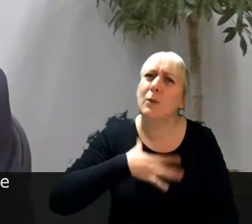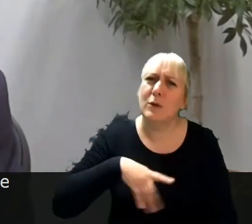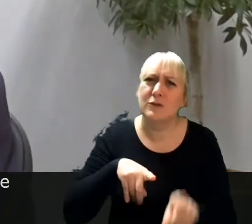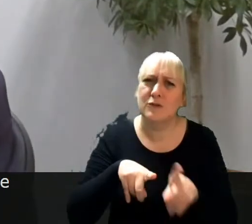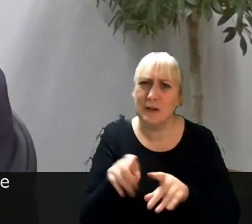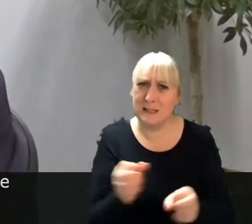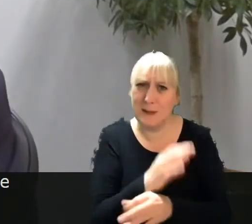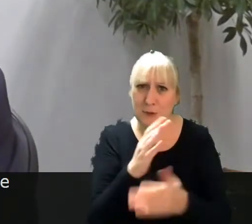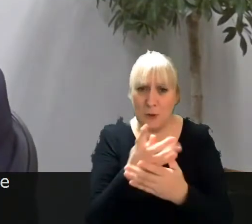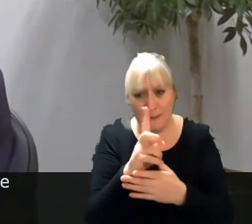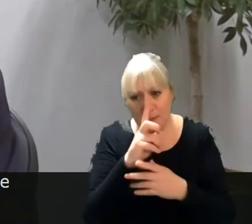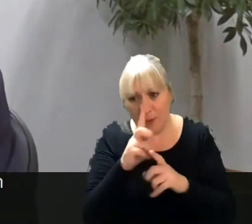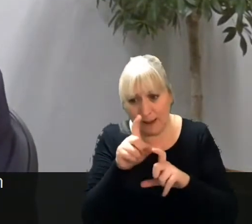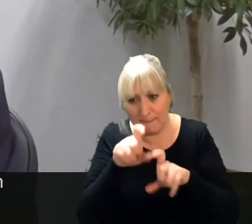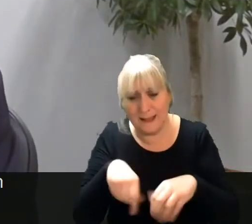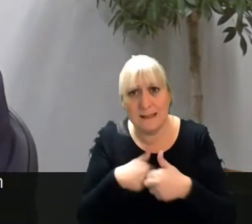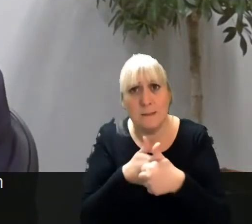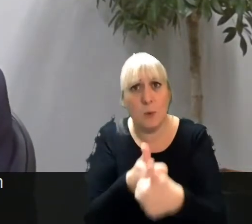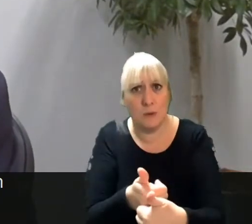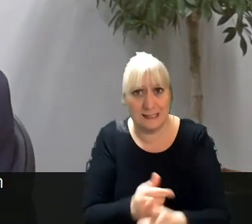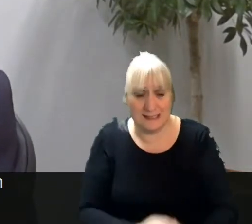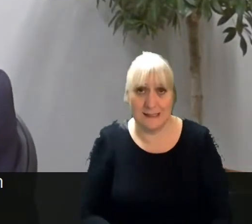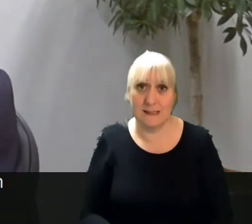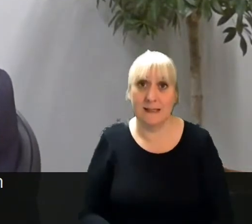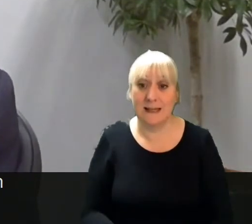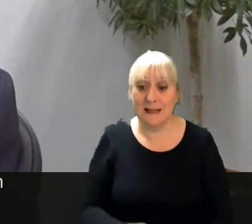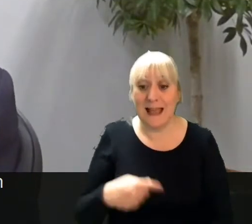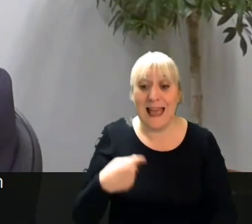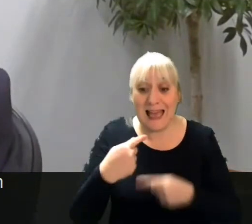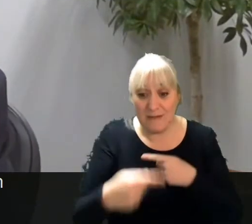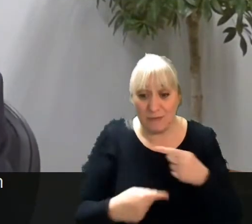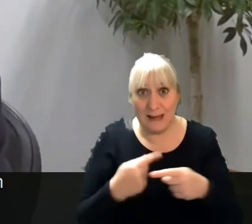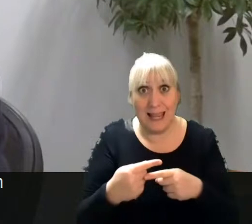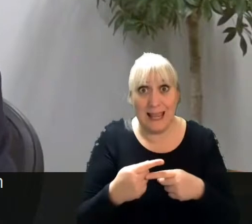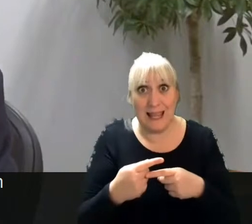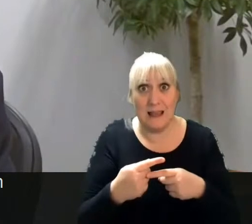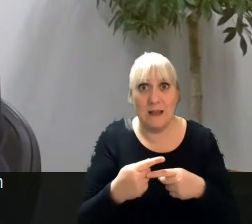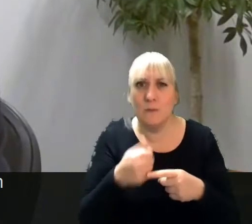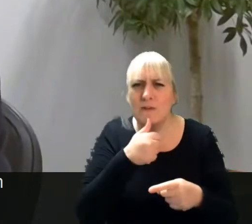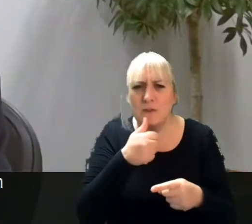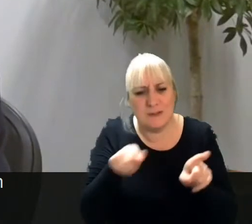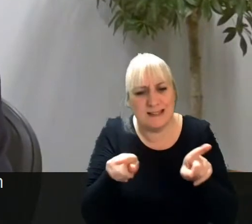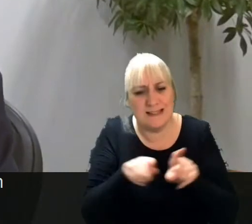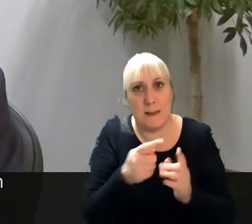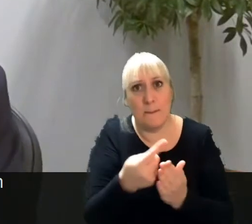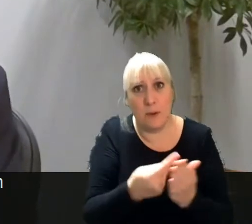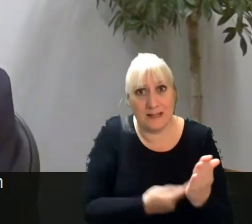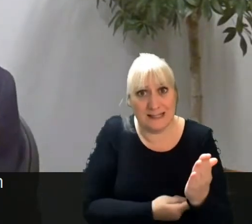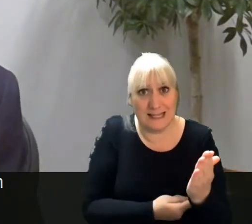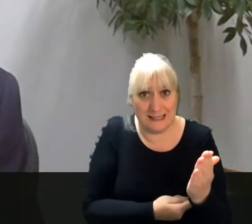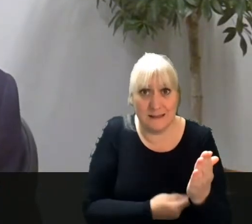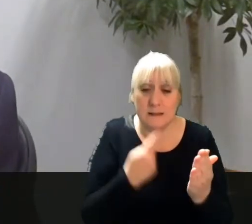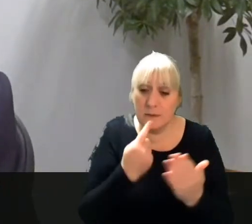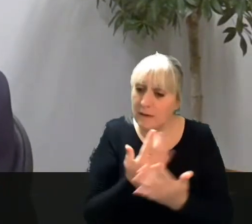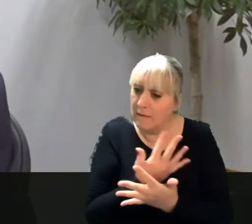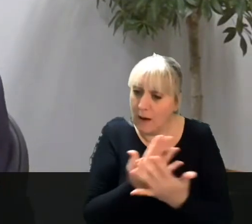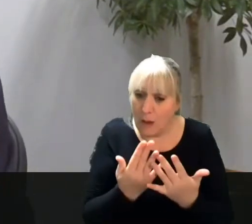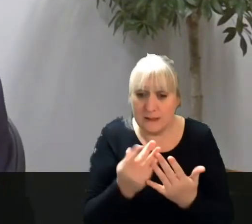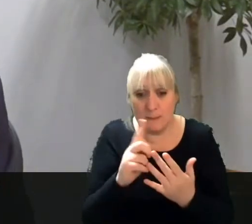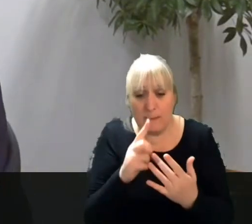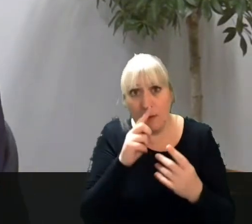good news, Ian, every year we've done this policy, about 90% of our in for good residents, rough sleepers, stay in. The bad news